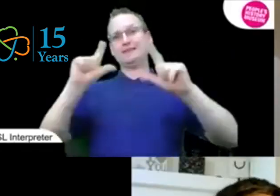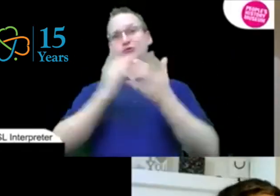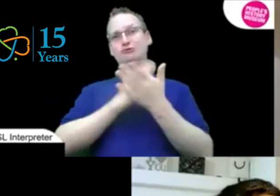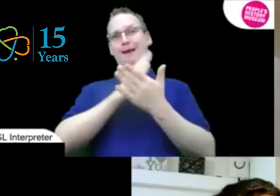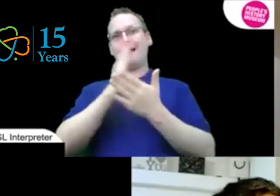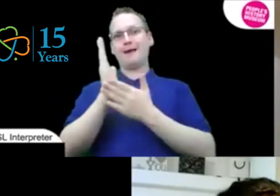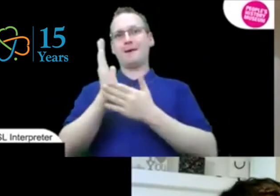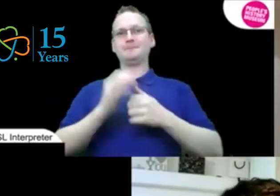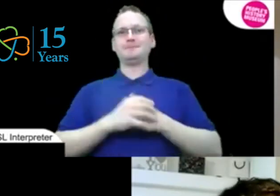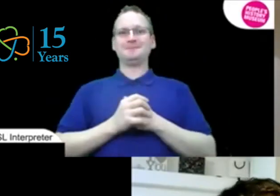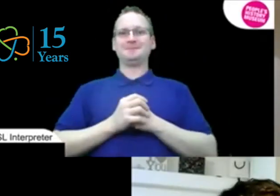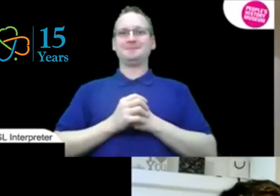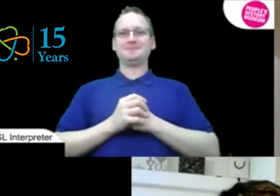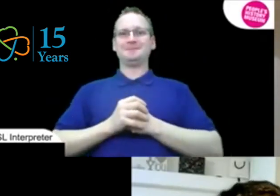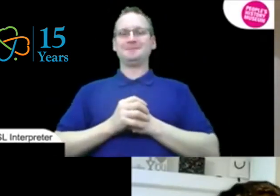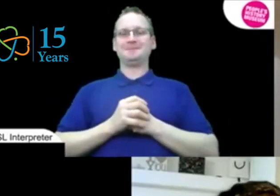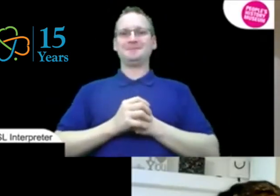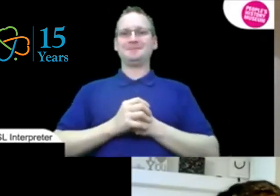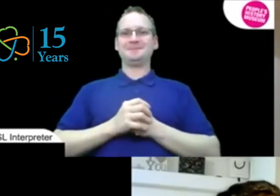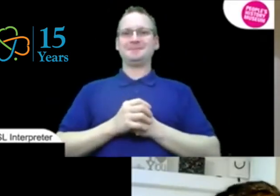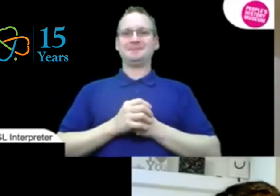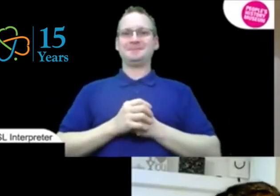go.